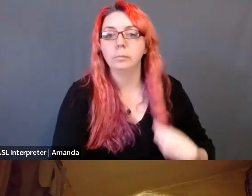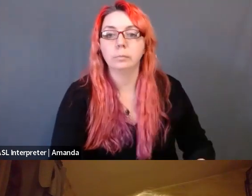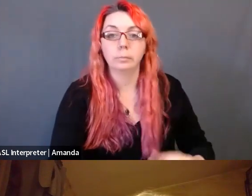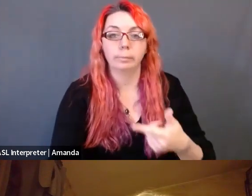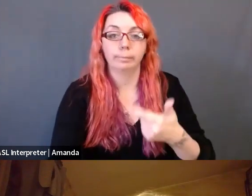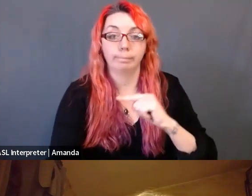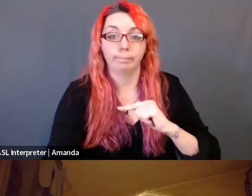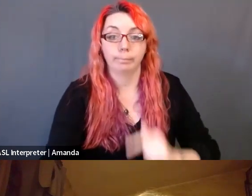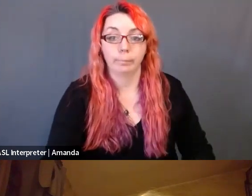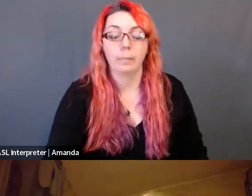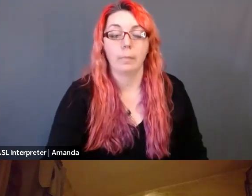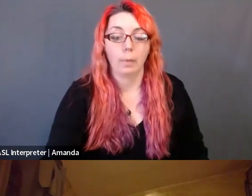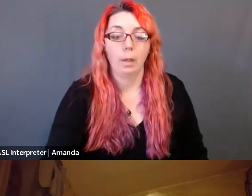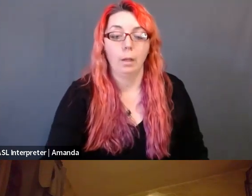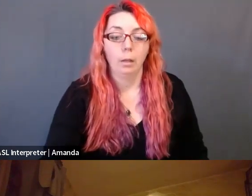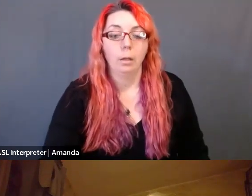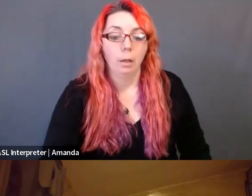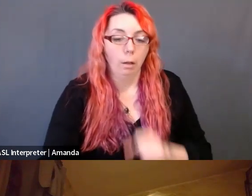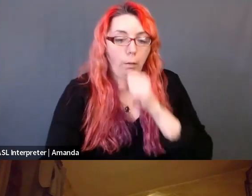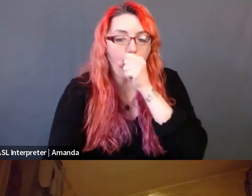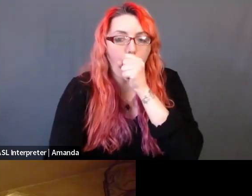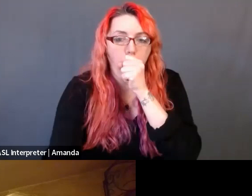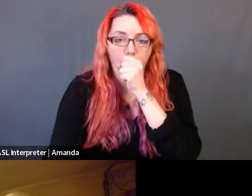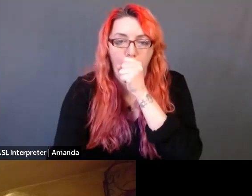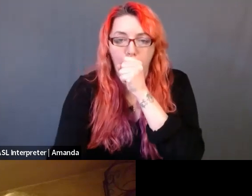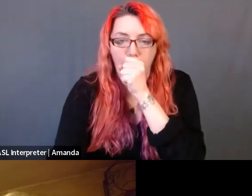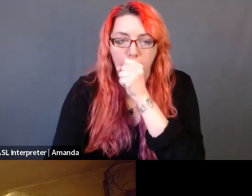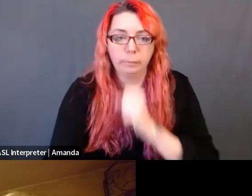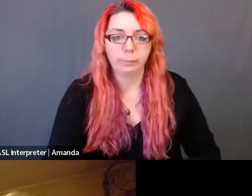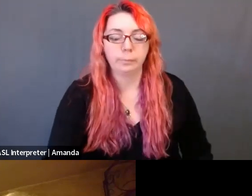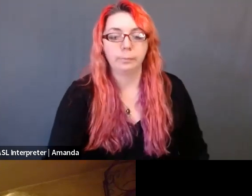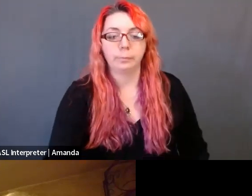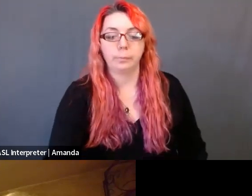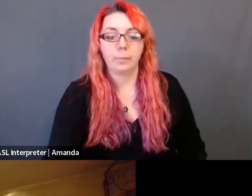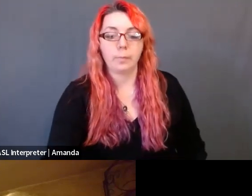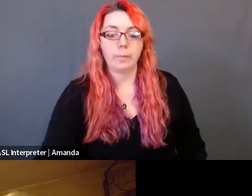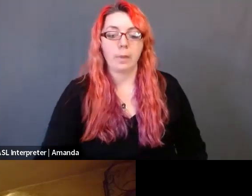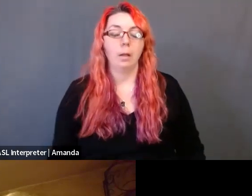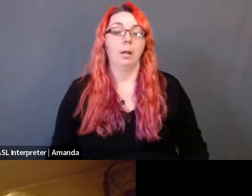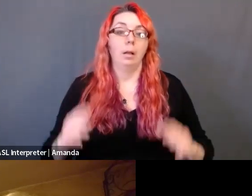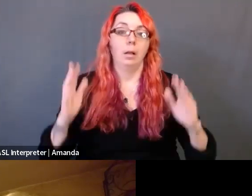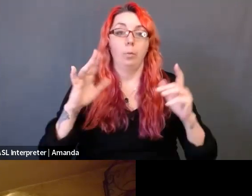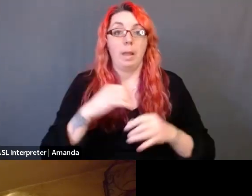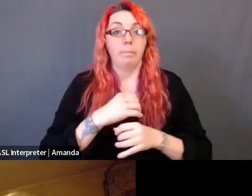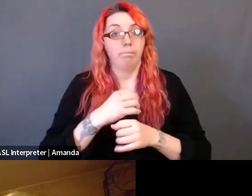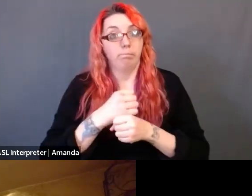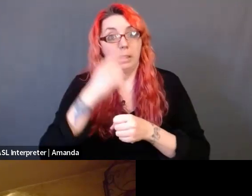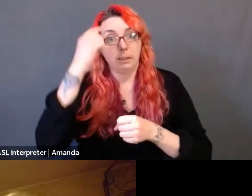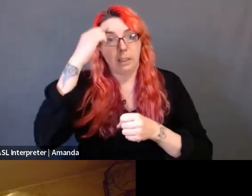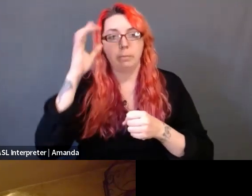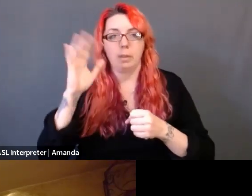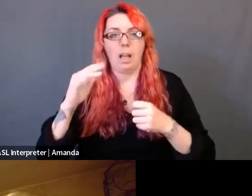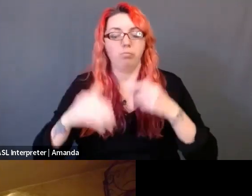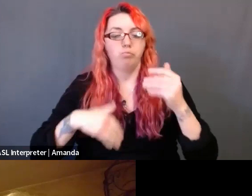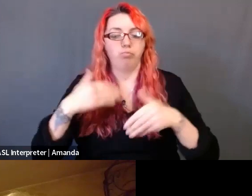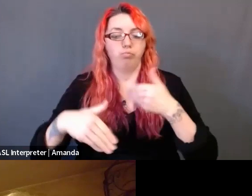Hope that makes sense, because that's the plan that we have, and we'll work with what's happening, but really that's what we'll be working on. And